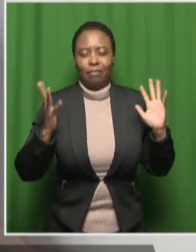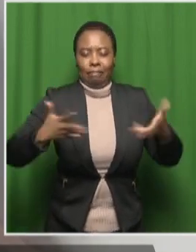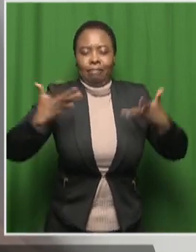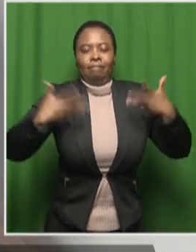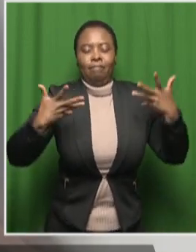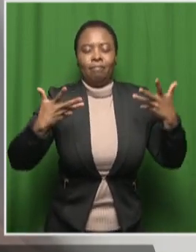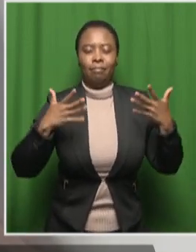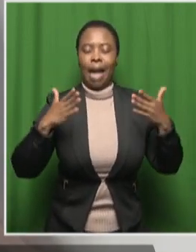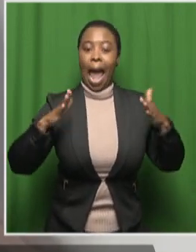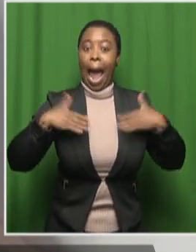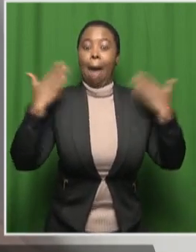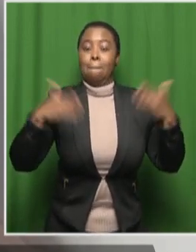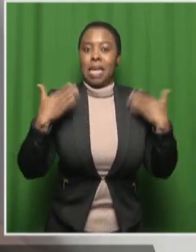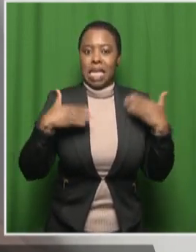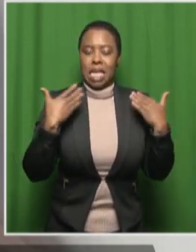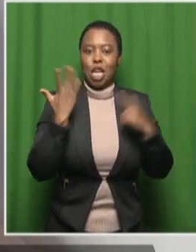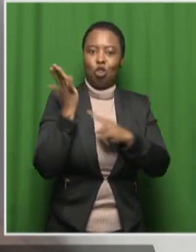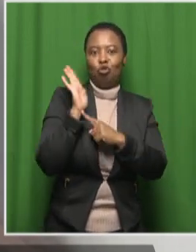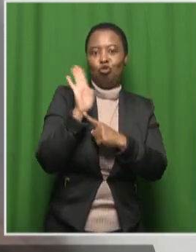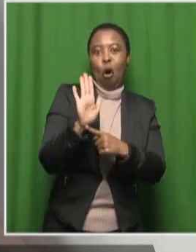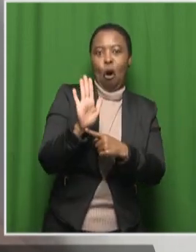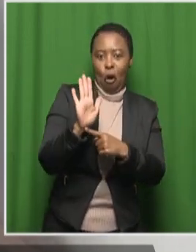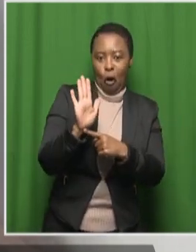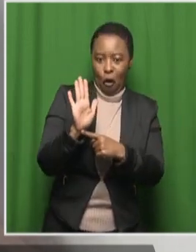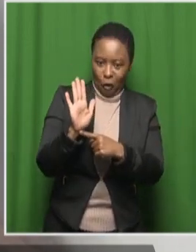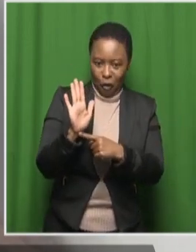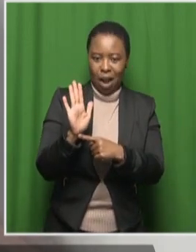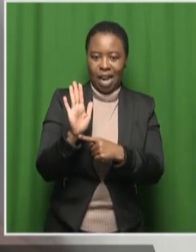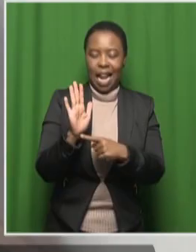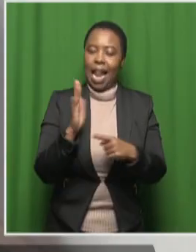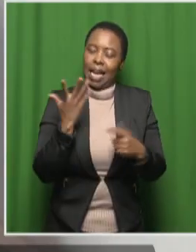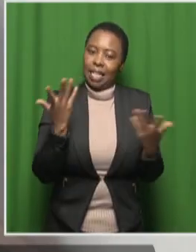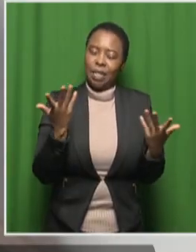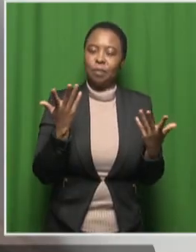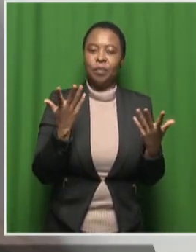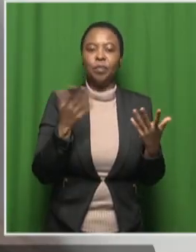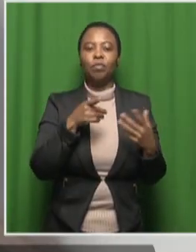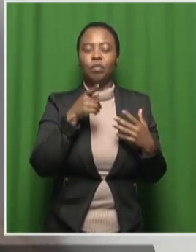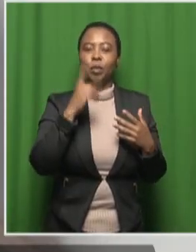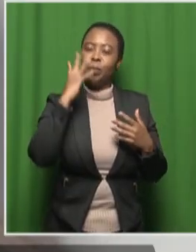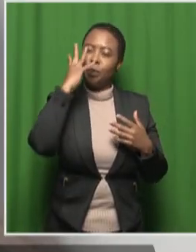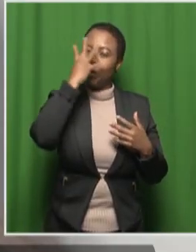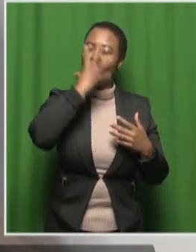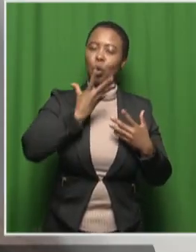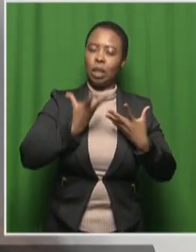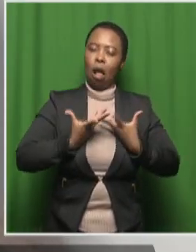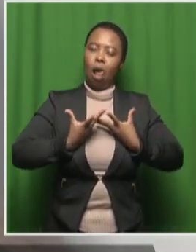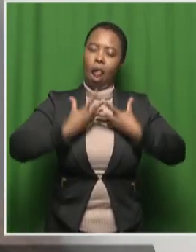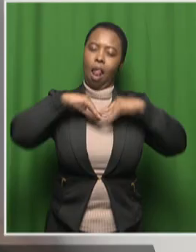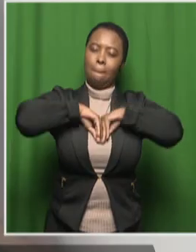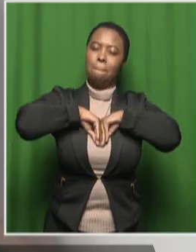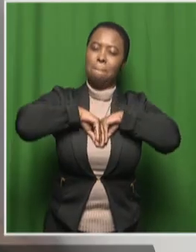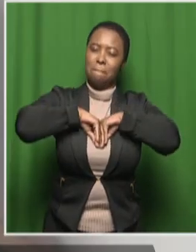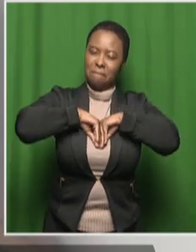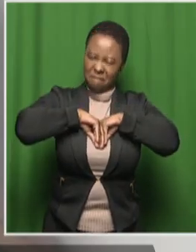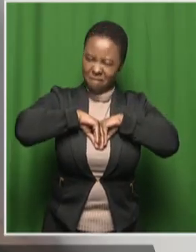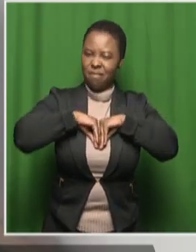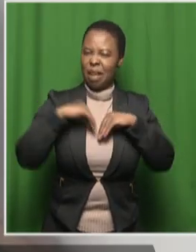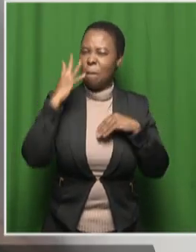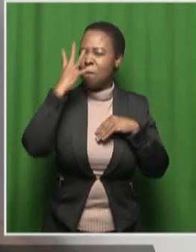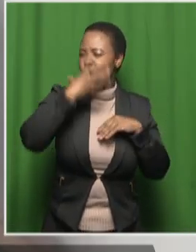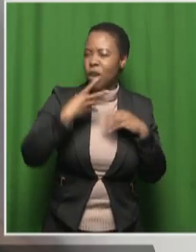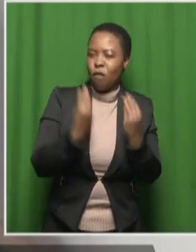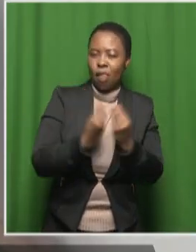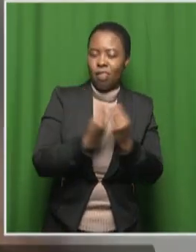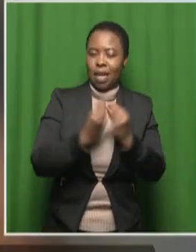to showcase, well, it needs to speak to embracing beauty, like embracing beautiful things. It's